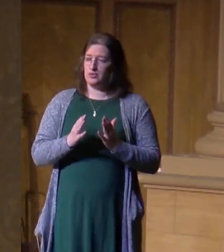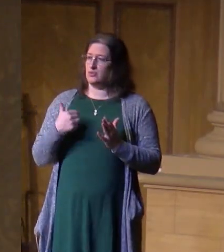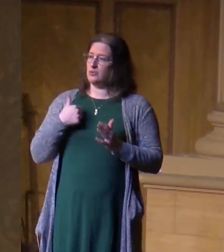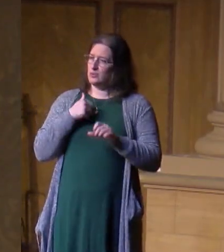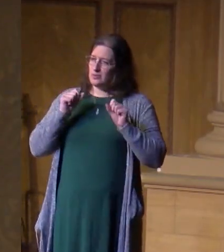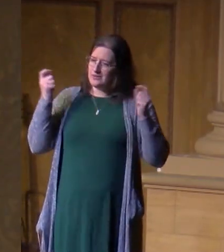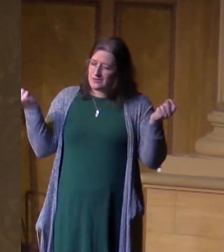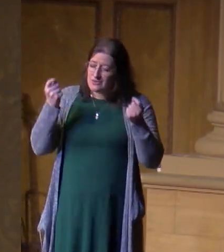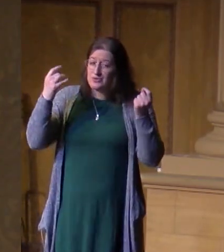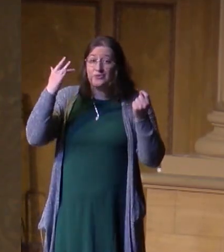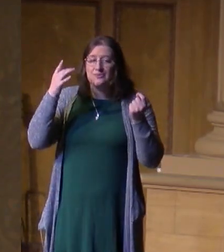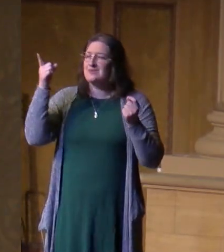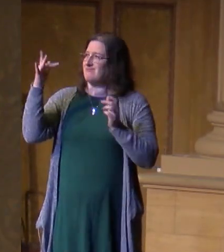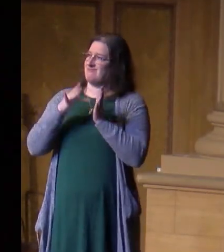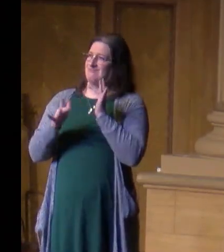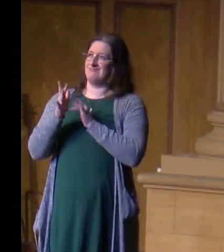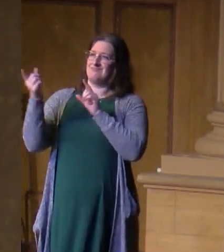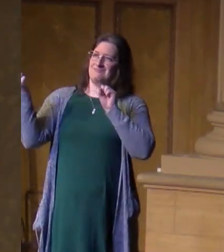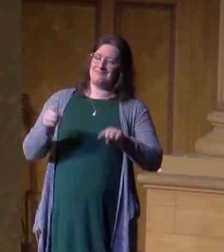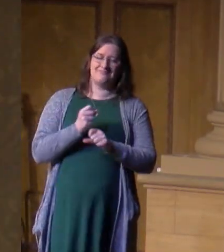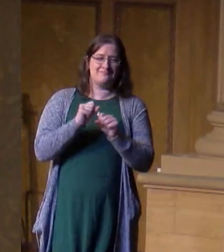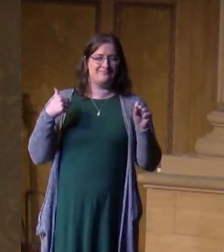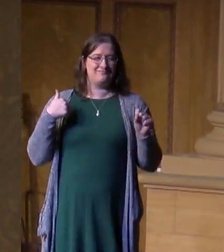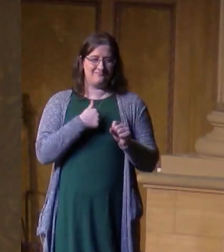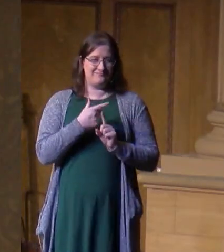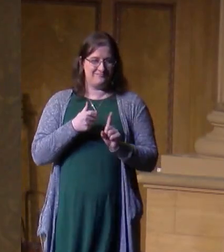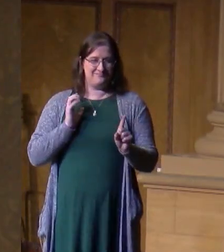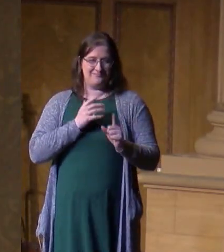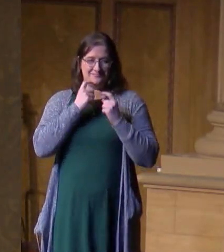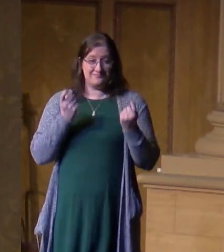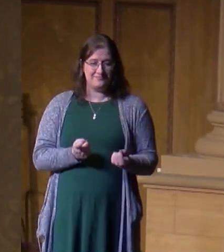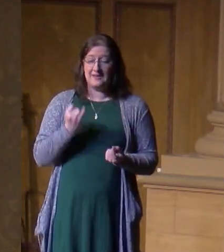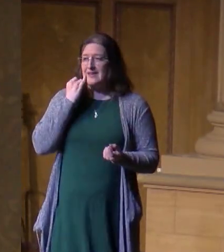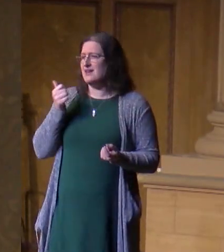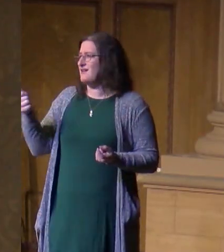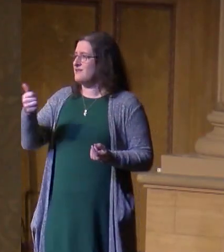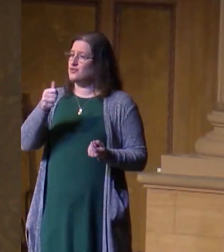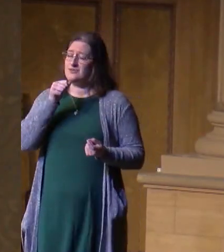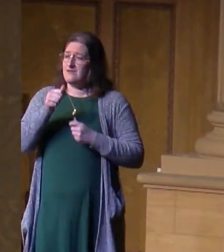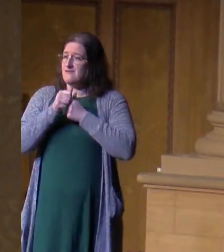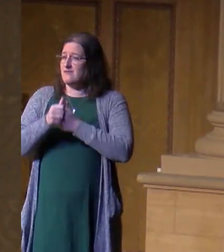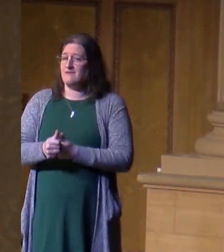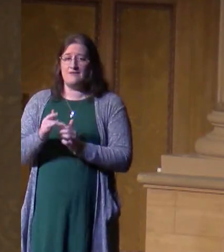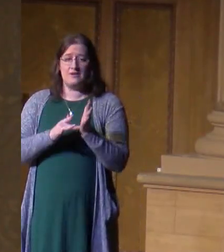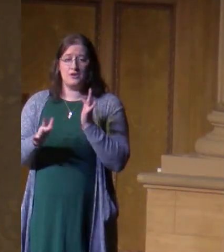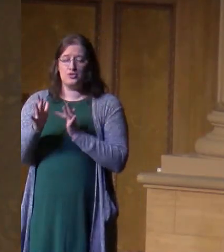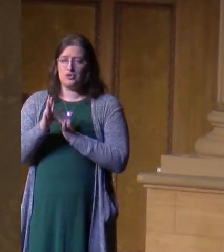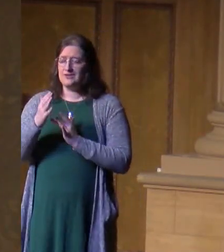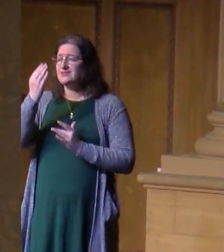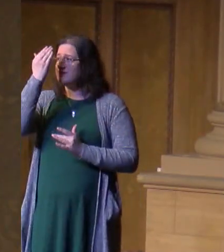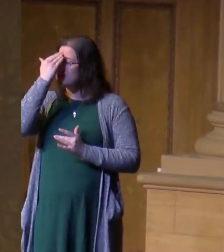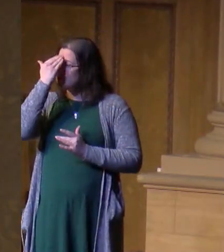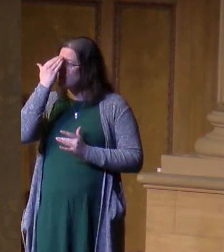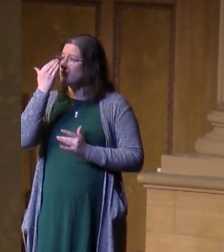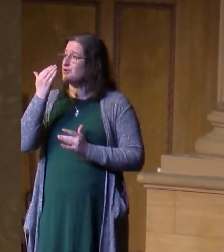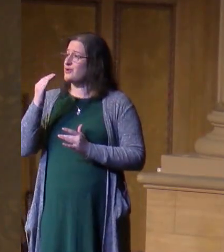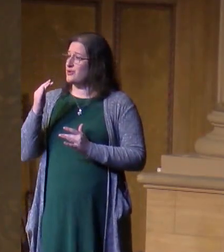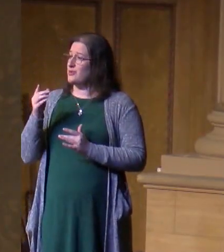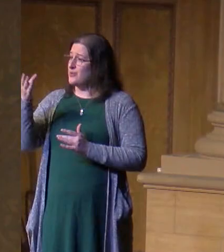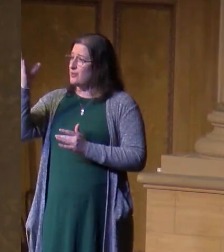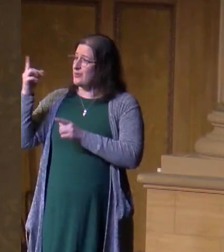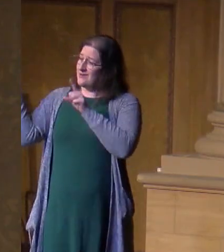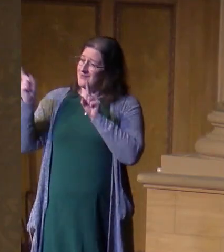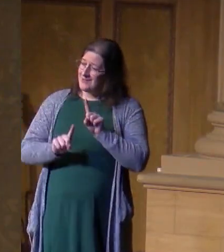came to save us from our sins. This is what we celebrate. If you're not a follower of Jesus, know that God came to offer you